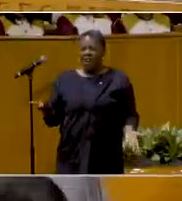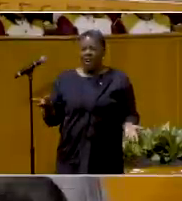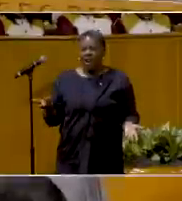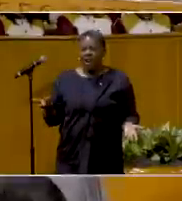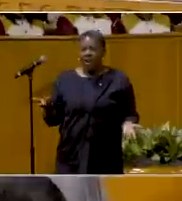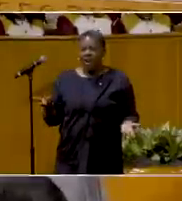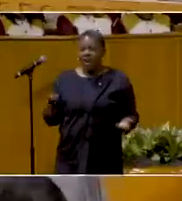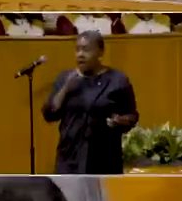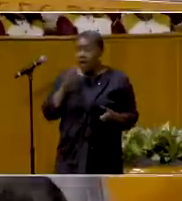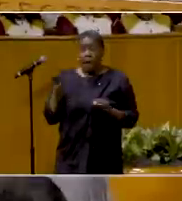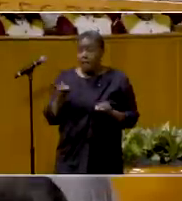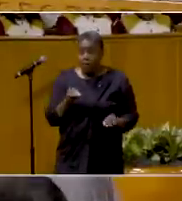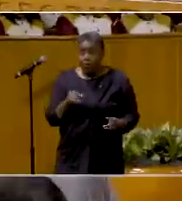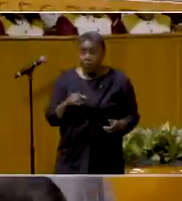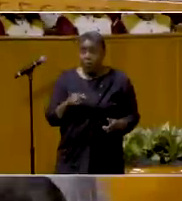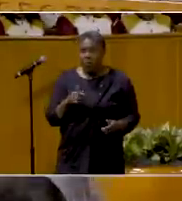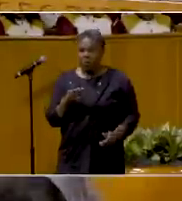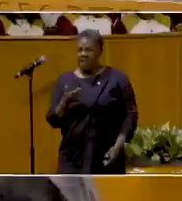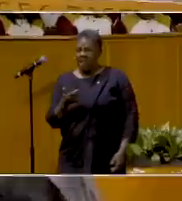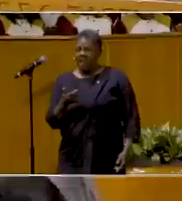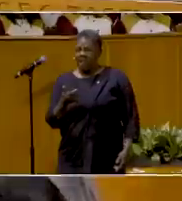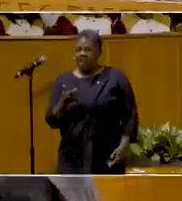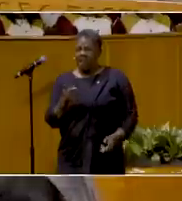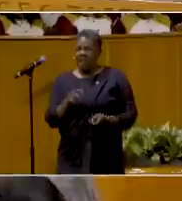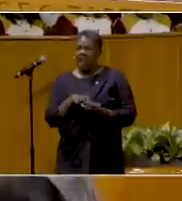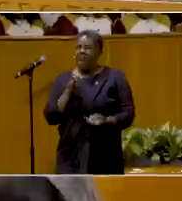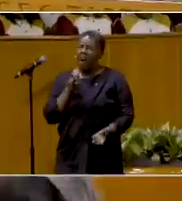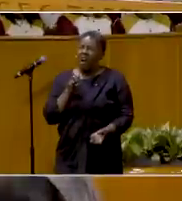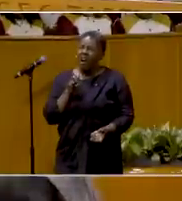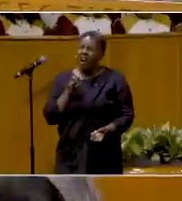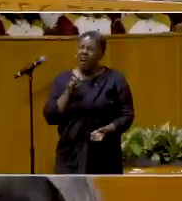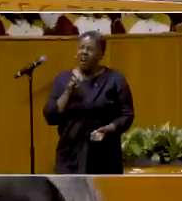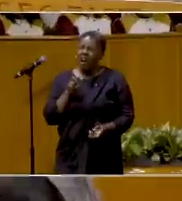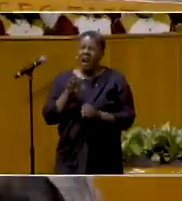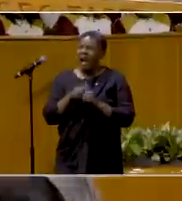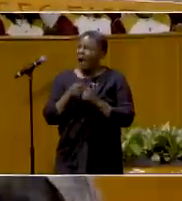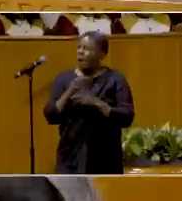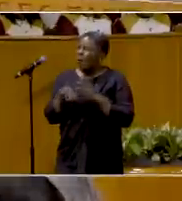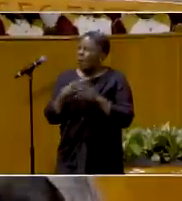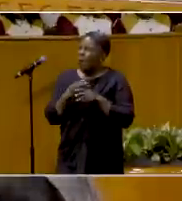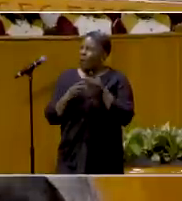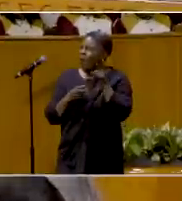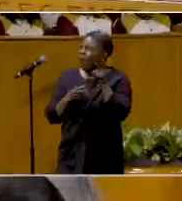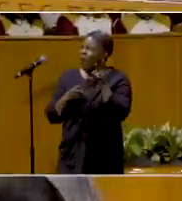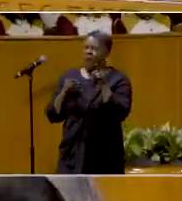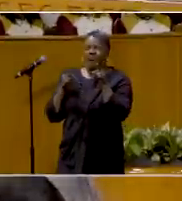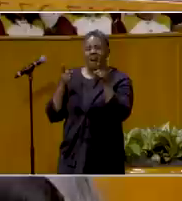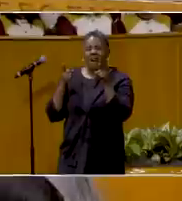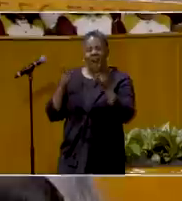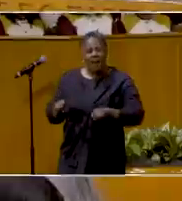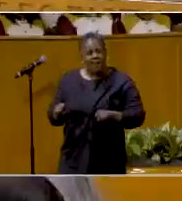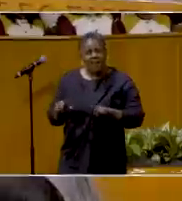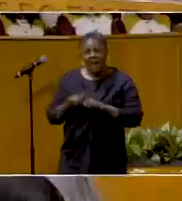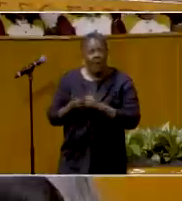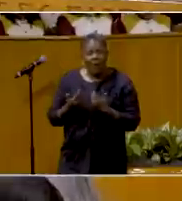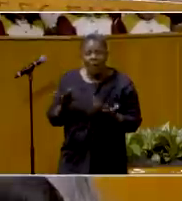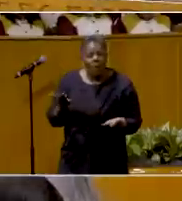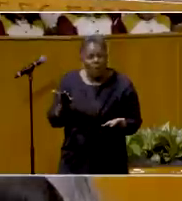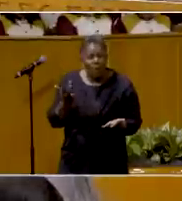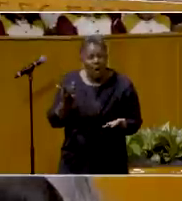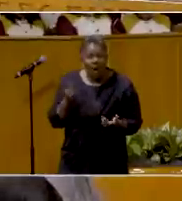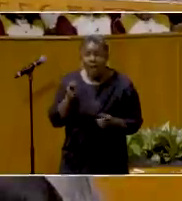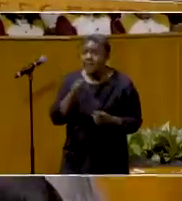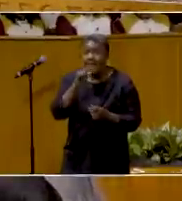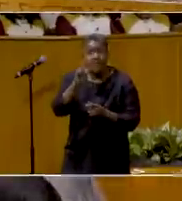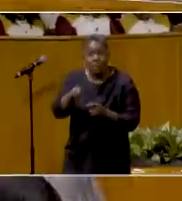nobody moved. Everybody sitting in disbelief, like, how in the world did this happen? This wasn't